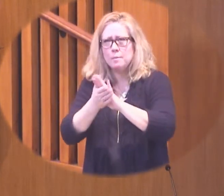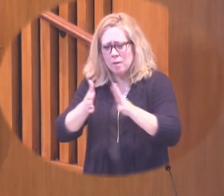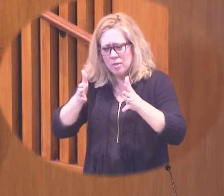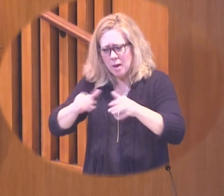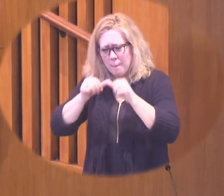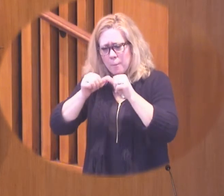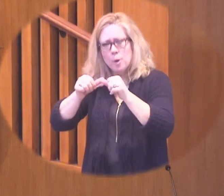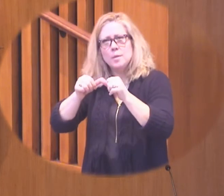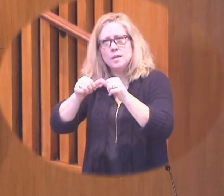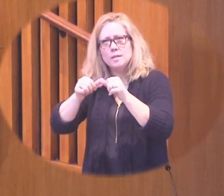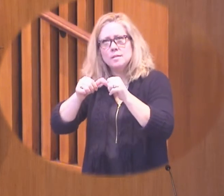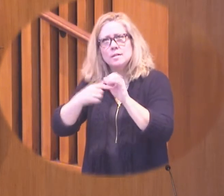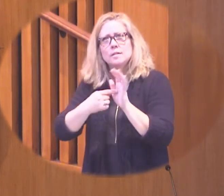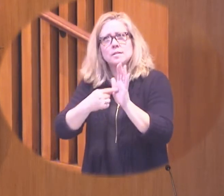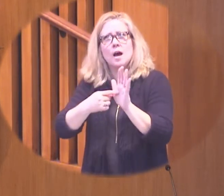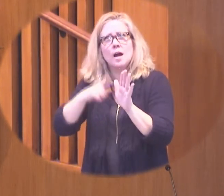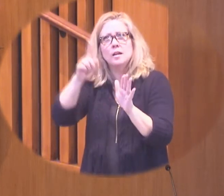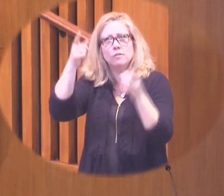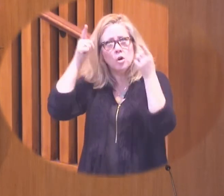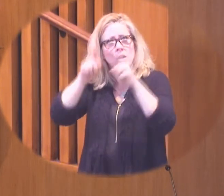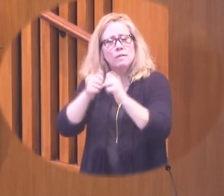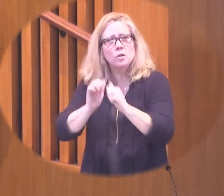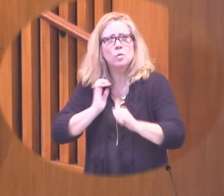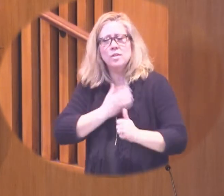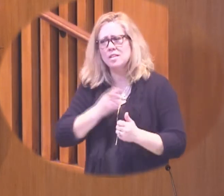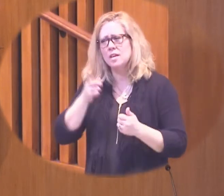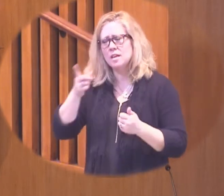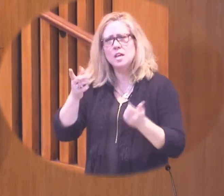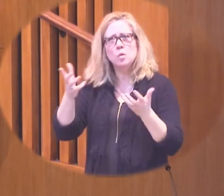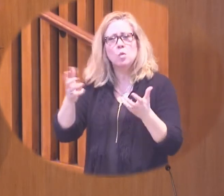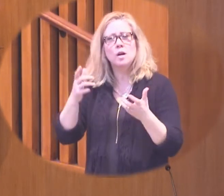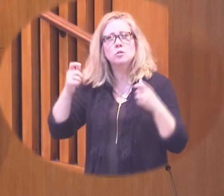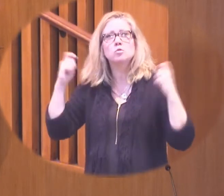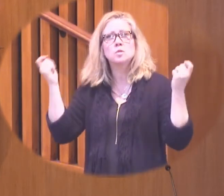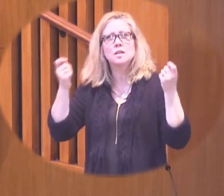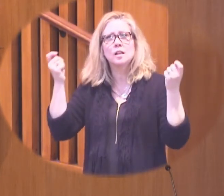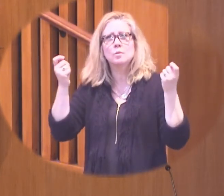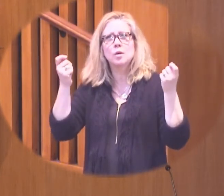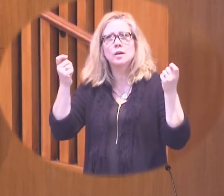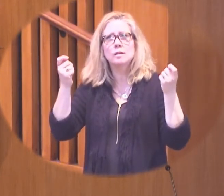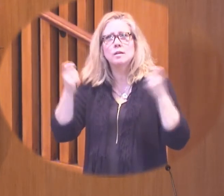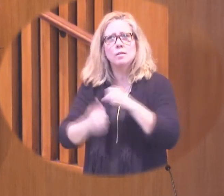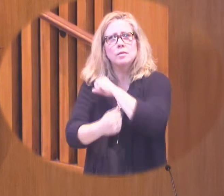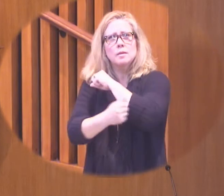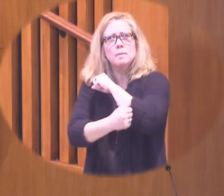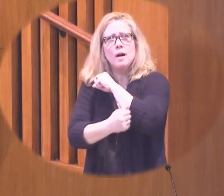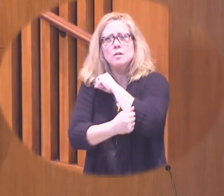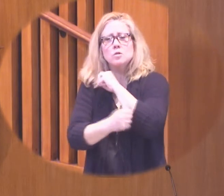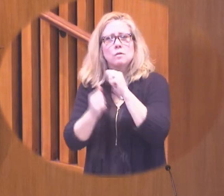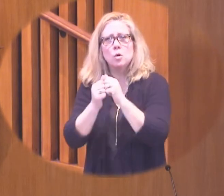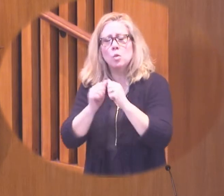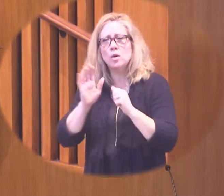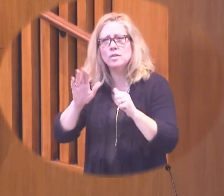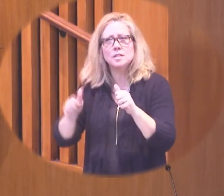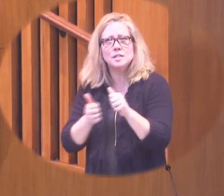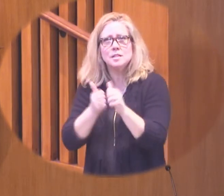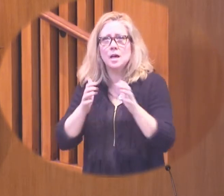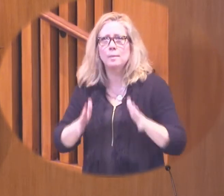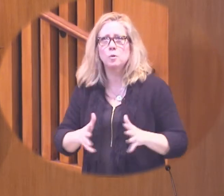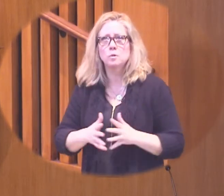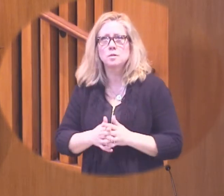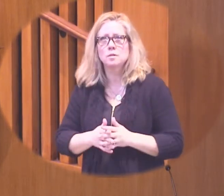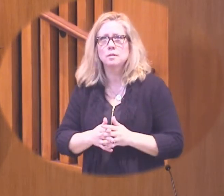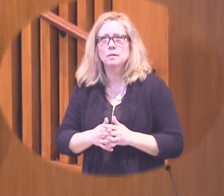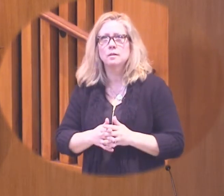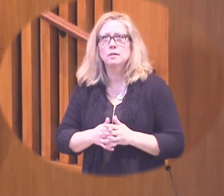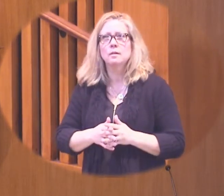covenant, he desired to celebrate the Passover with his disciples. And as he